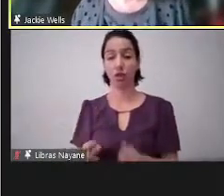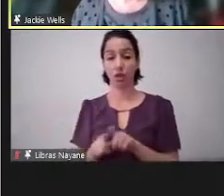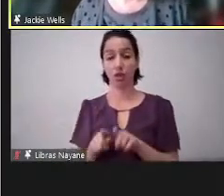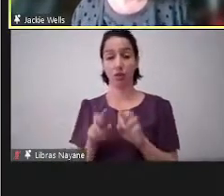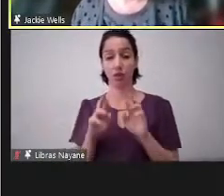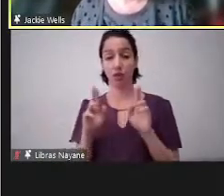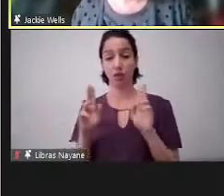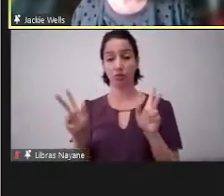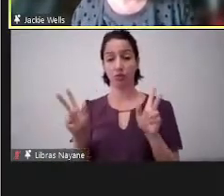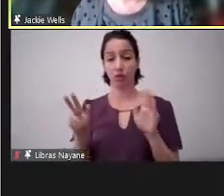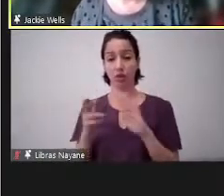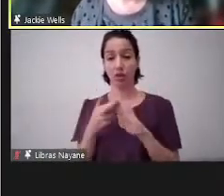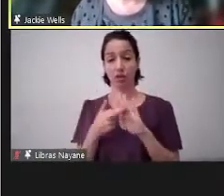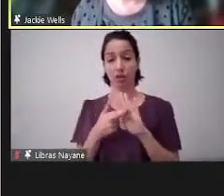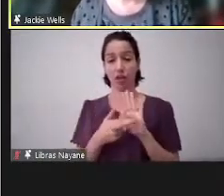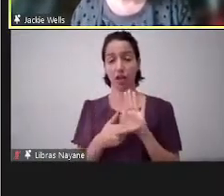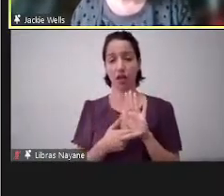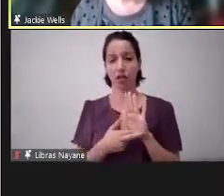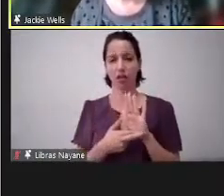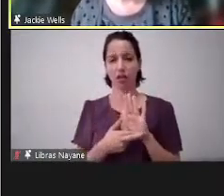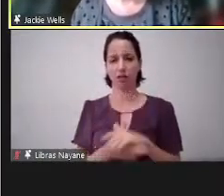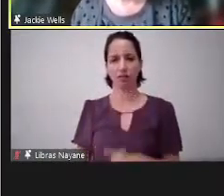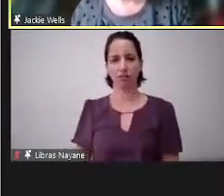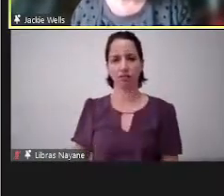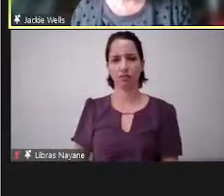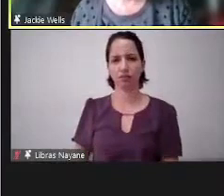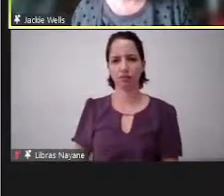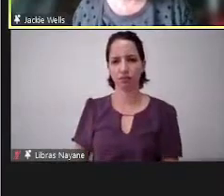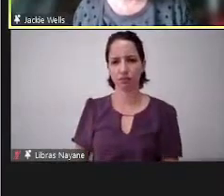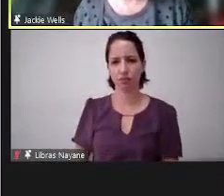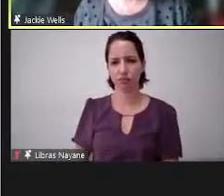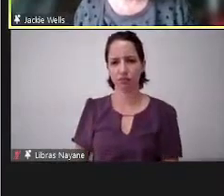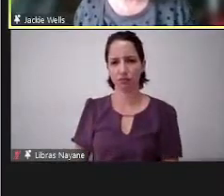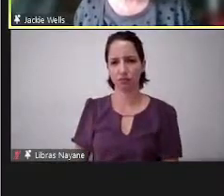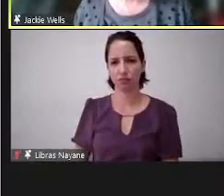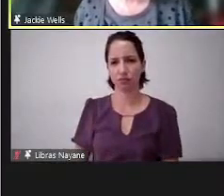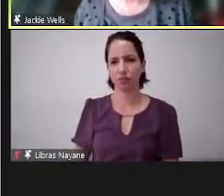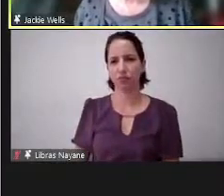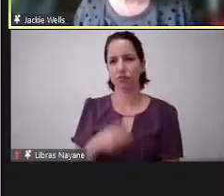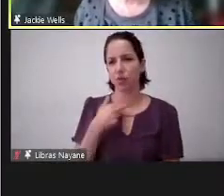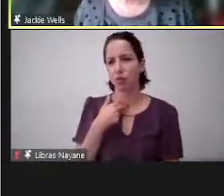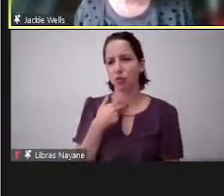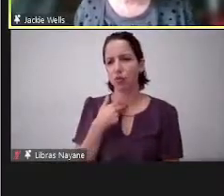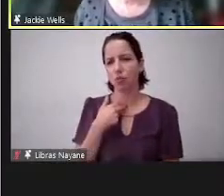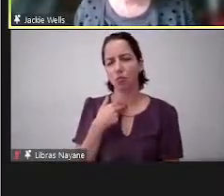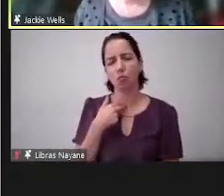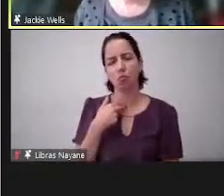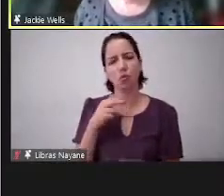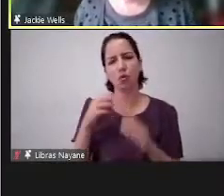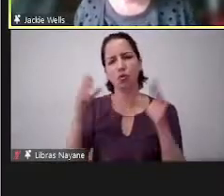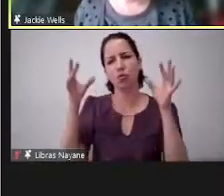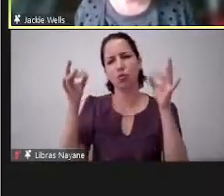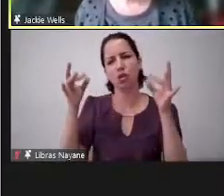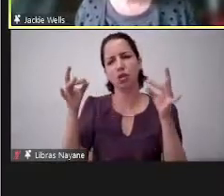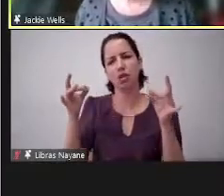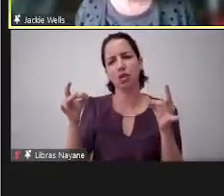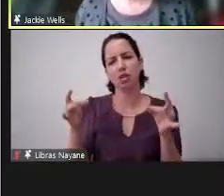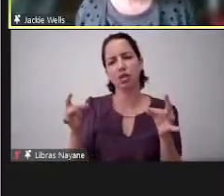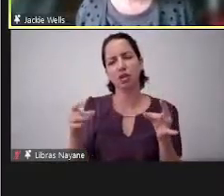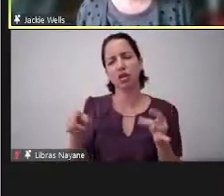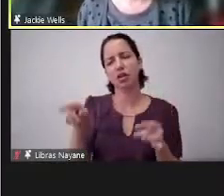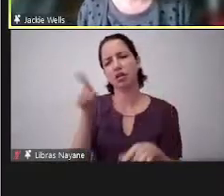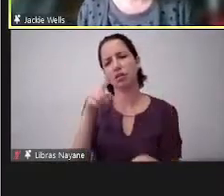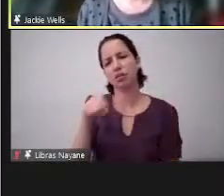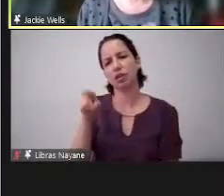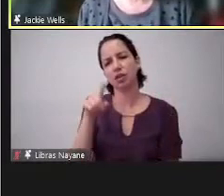I'm not going to go into the detail of this chart, but I think you can see from the ticks and the crosses that none of